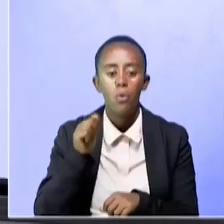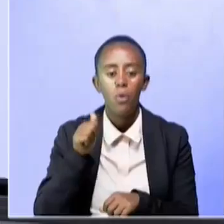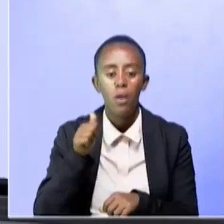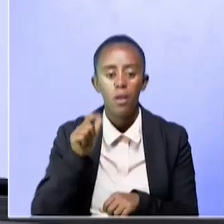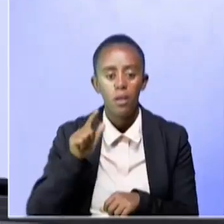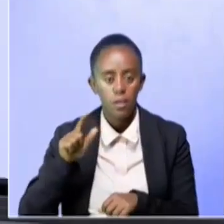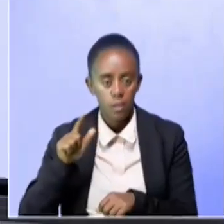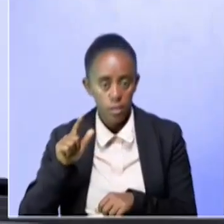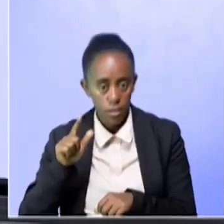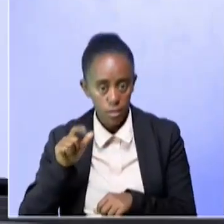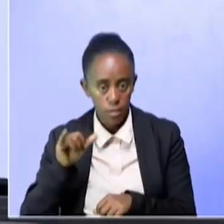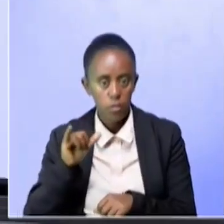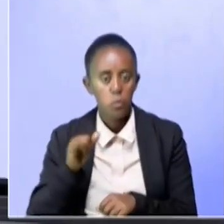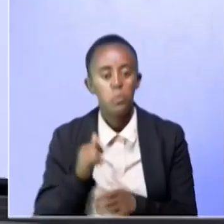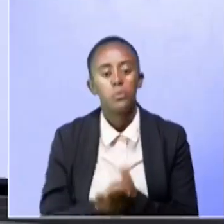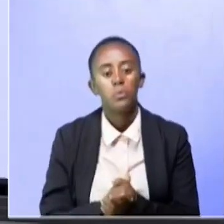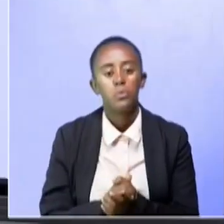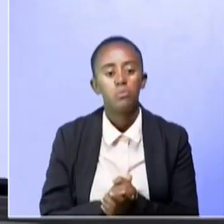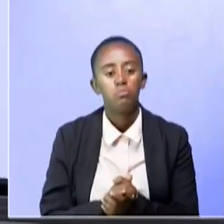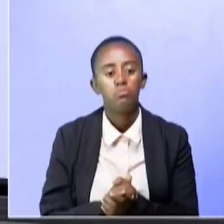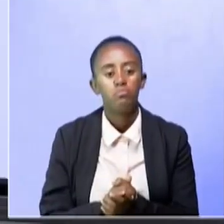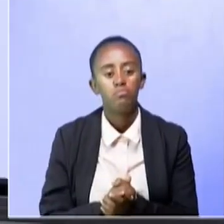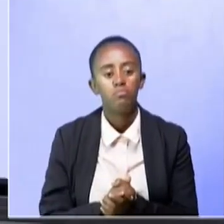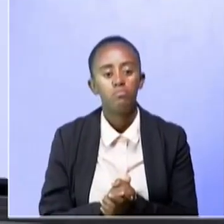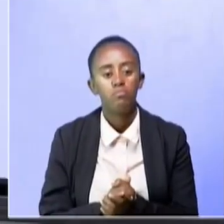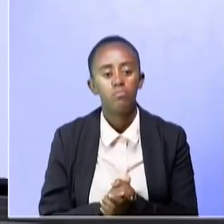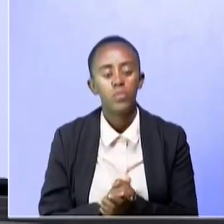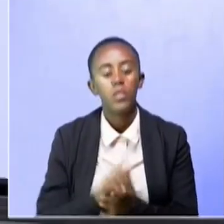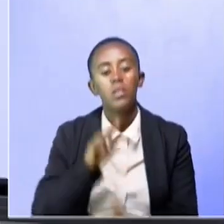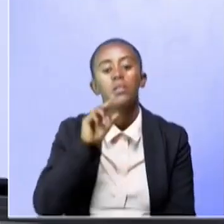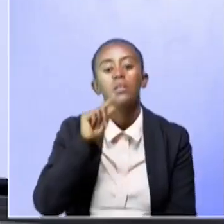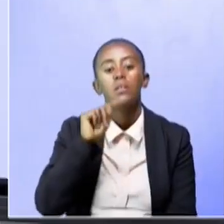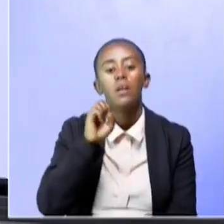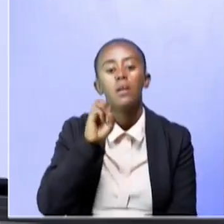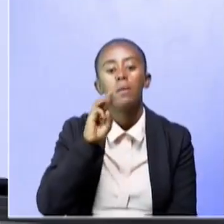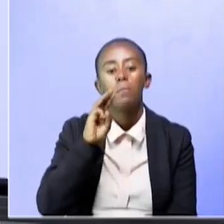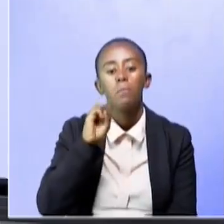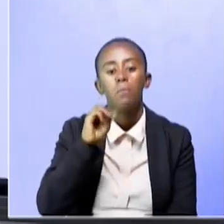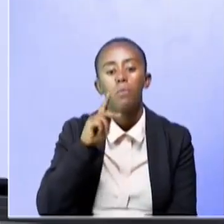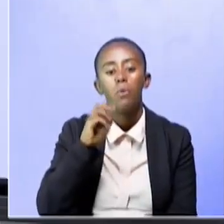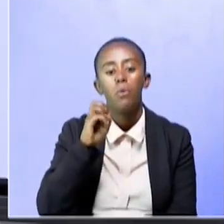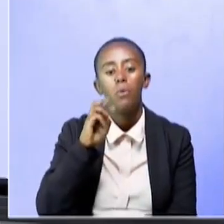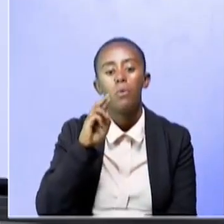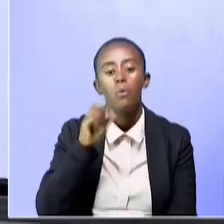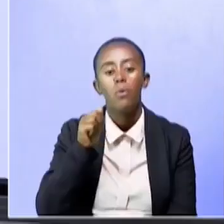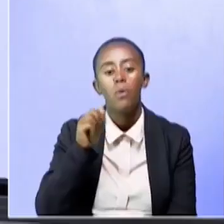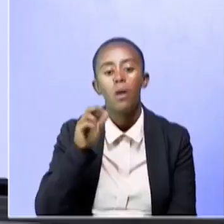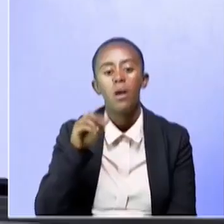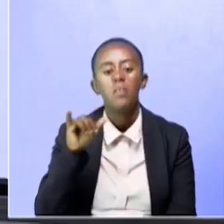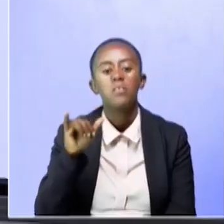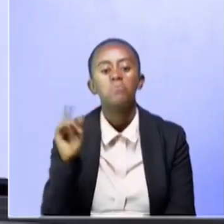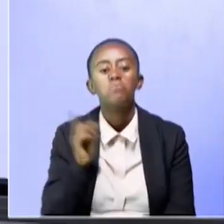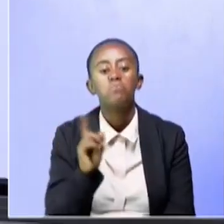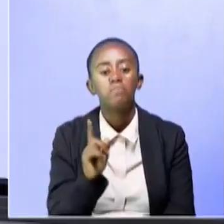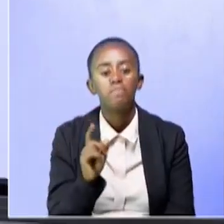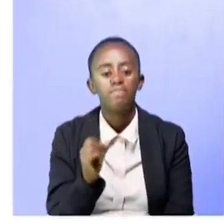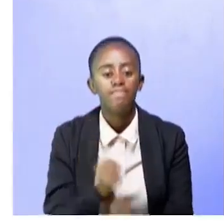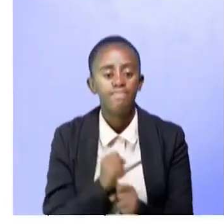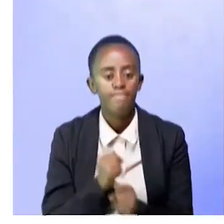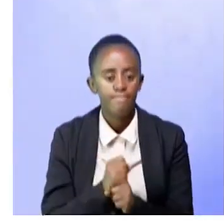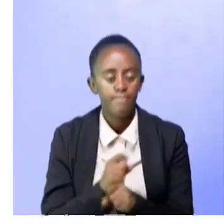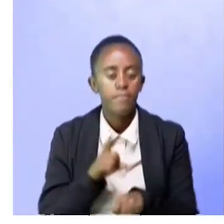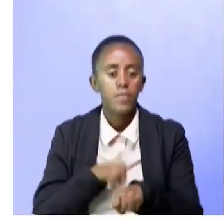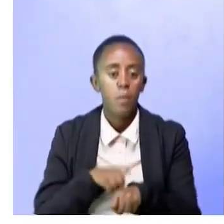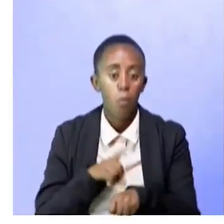All right. What do you do in the word temporary? Very interesting one. Good.